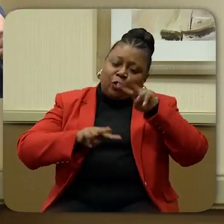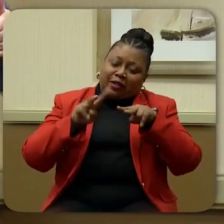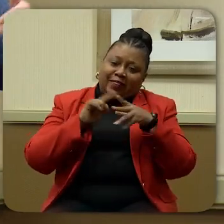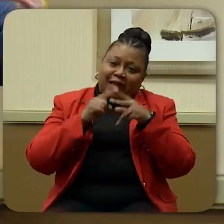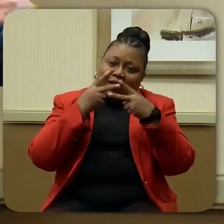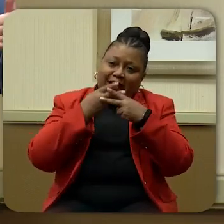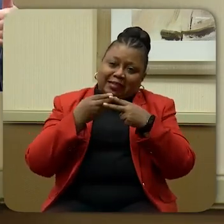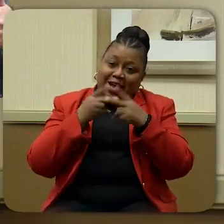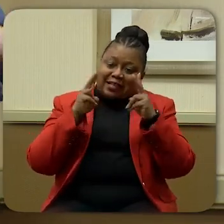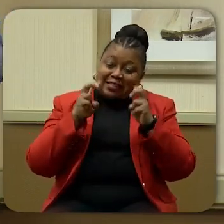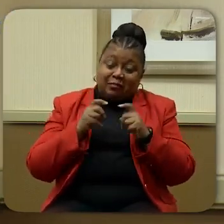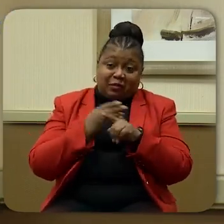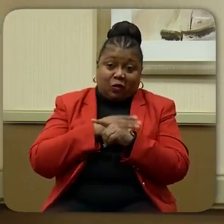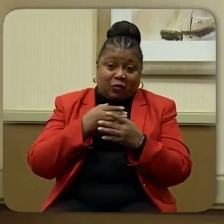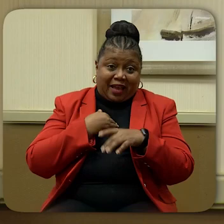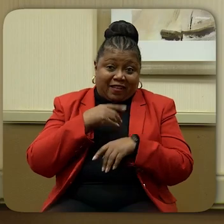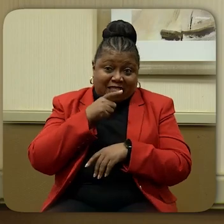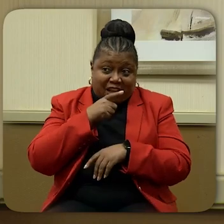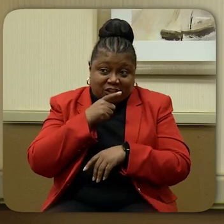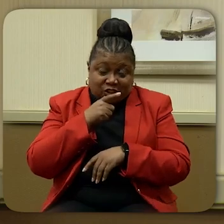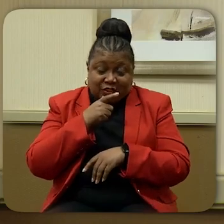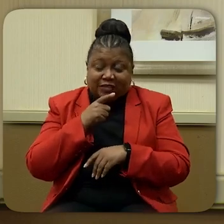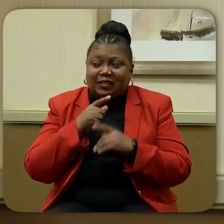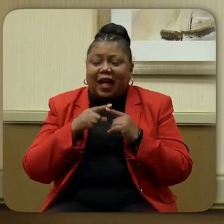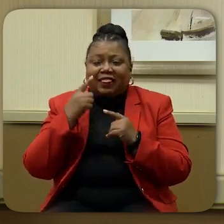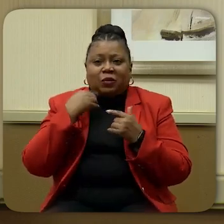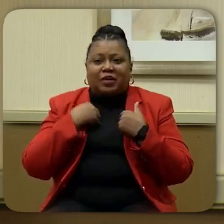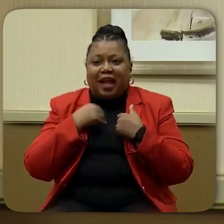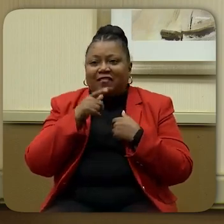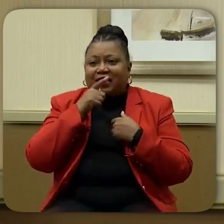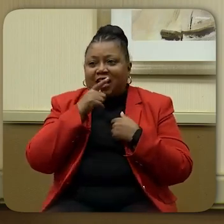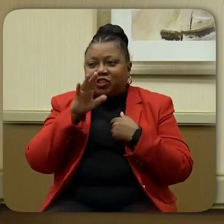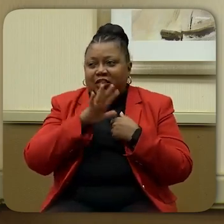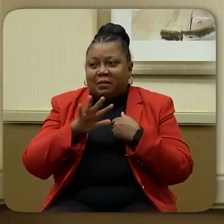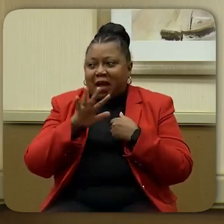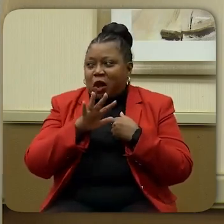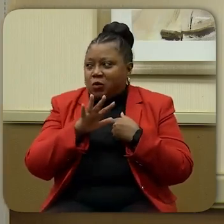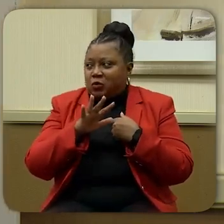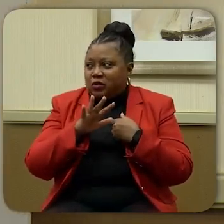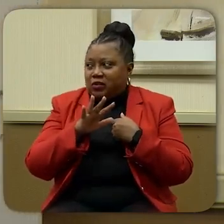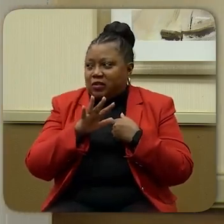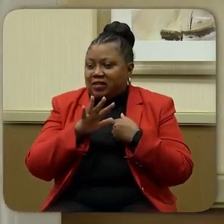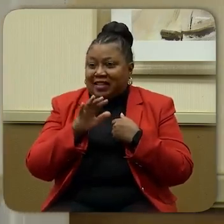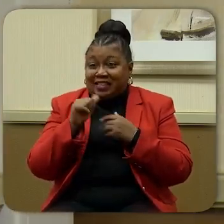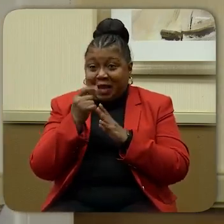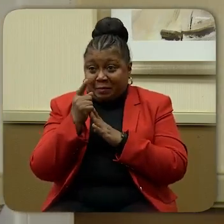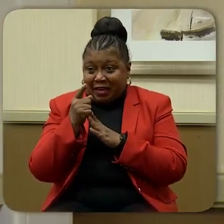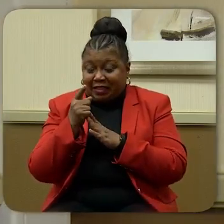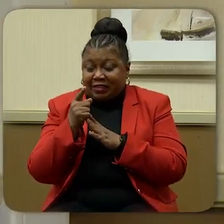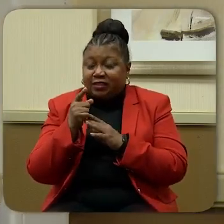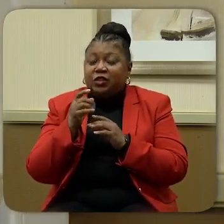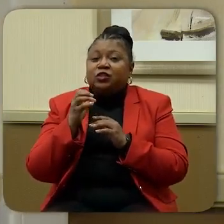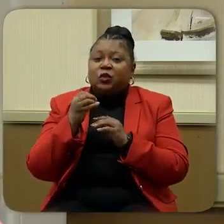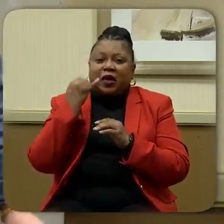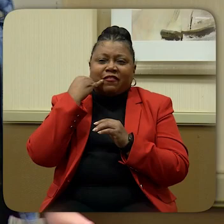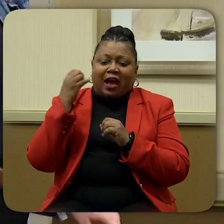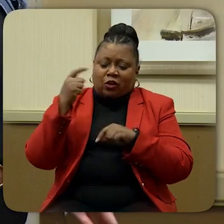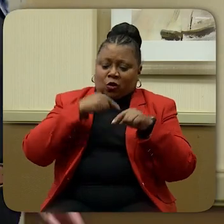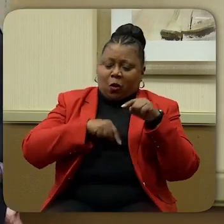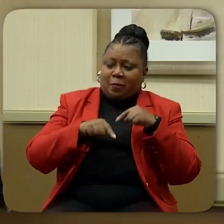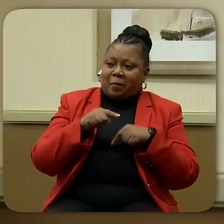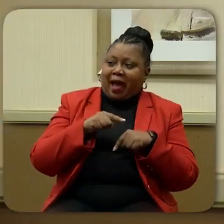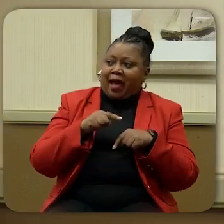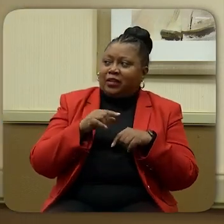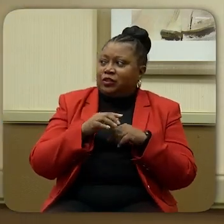that assessment before we have lunch. So I think we have lunch in about 10 minutes. So if I go